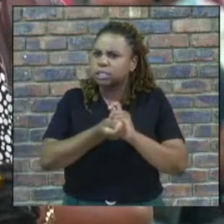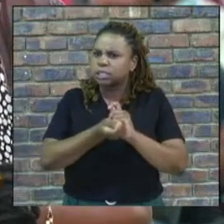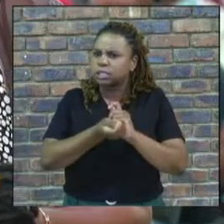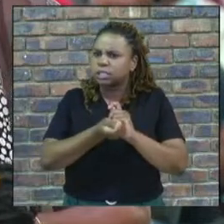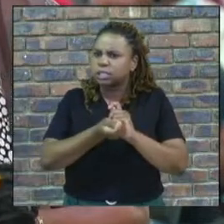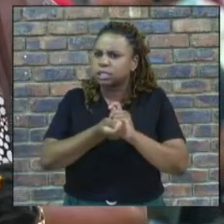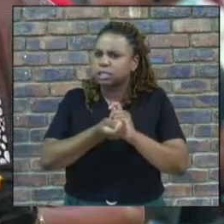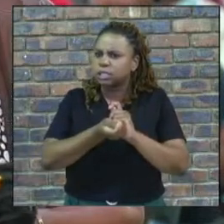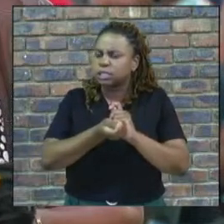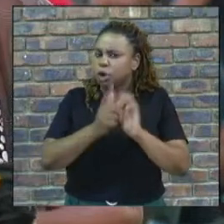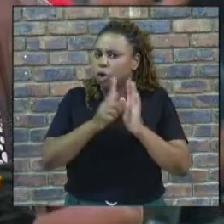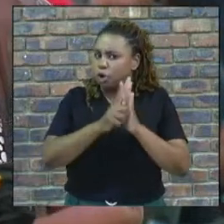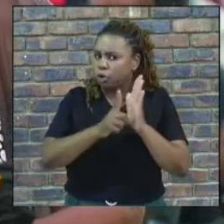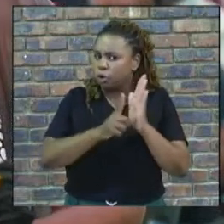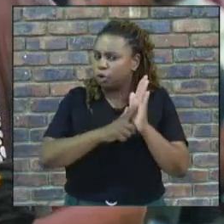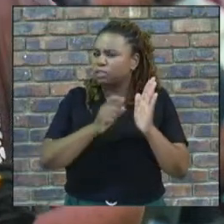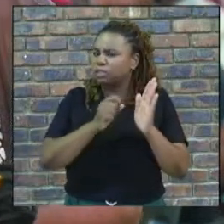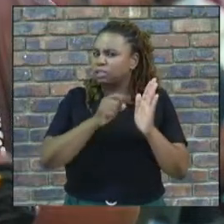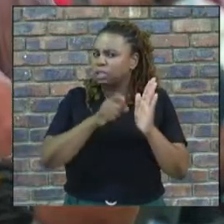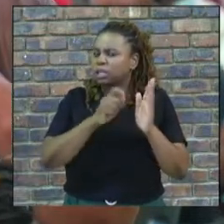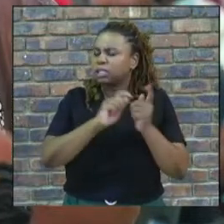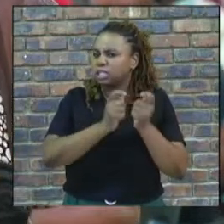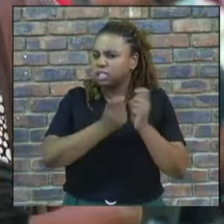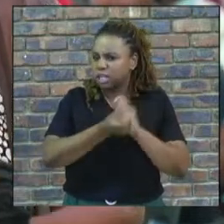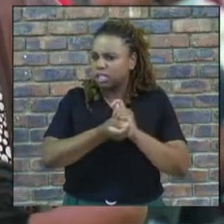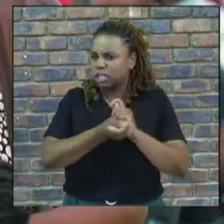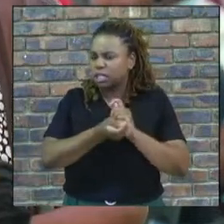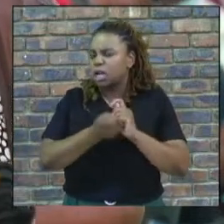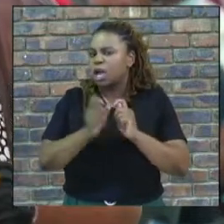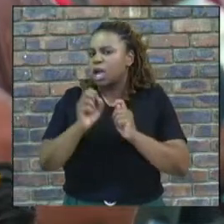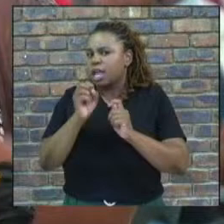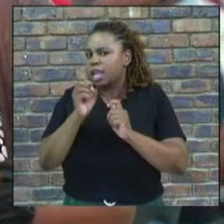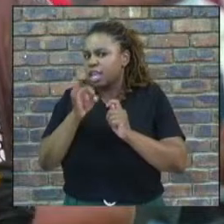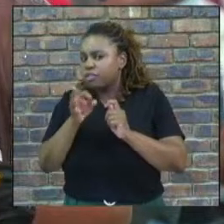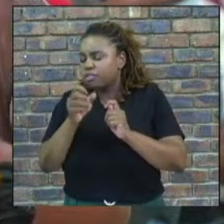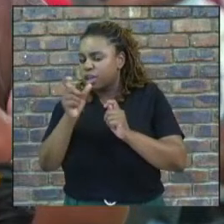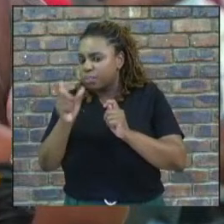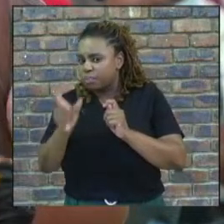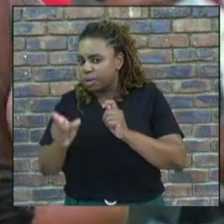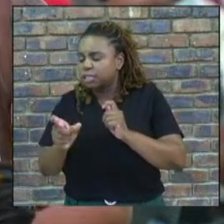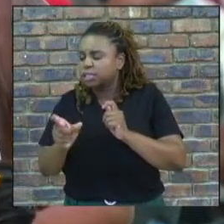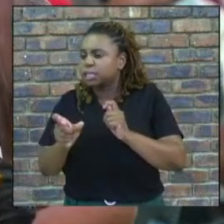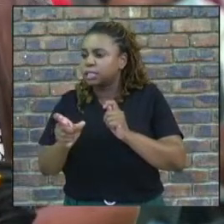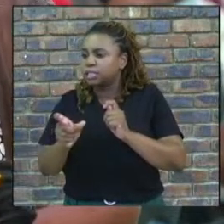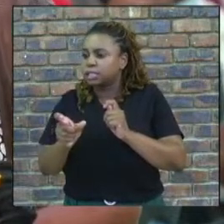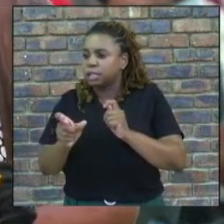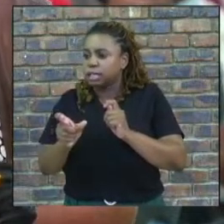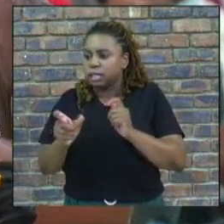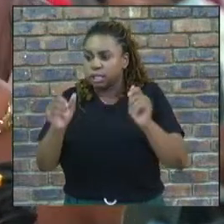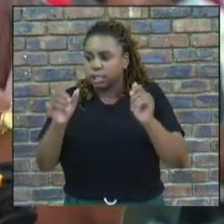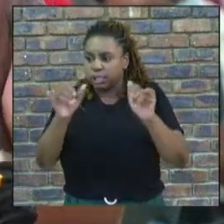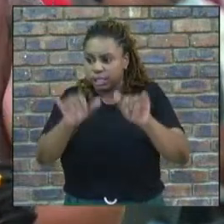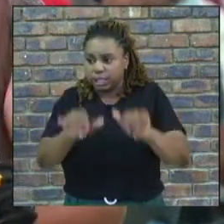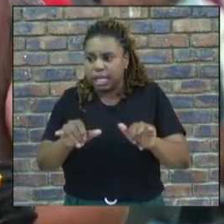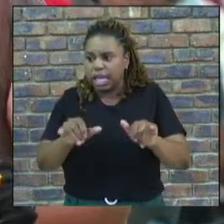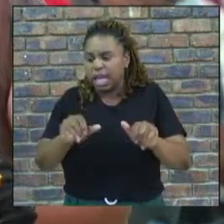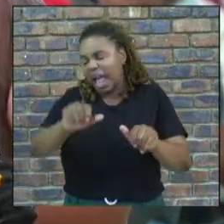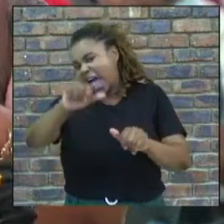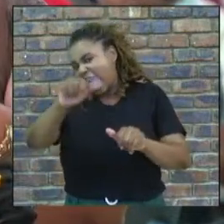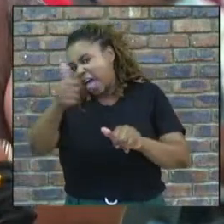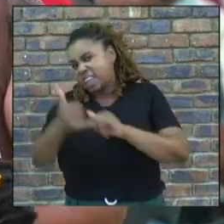lo mthetho lo bawu-amend ukuthi if umuntu akahlali eSouth Africa